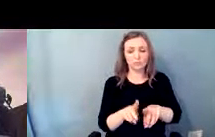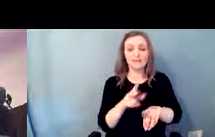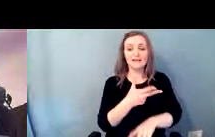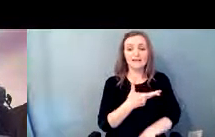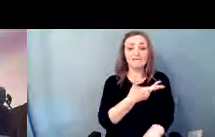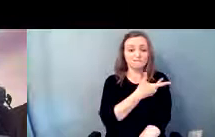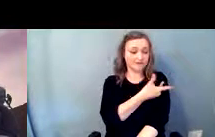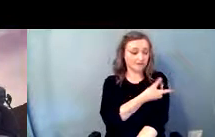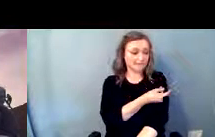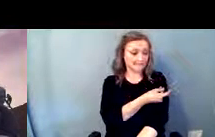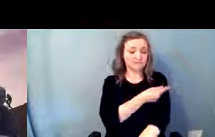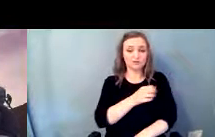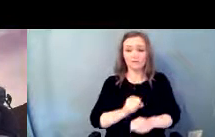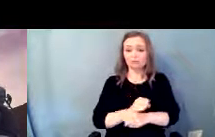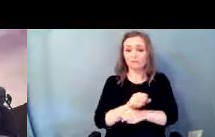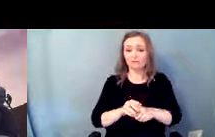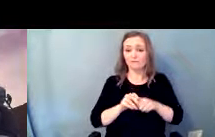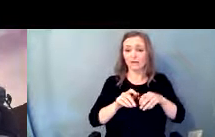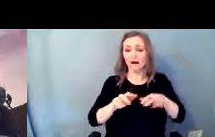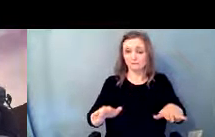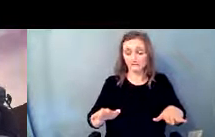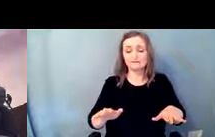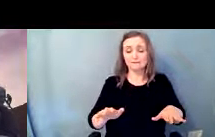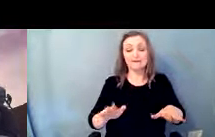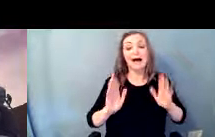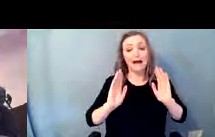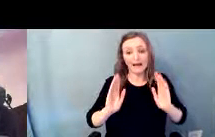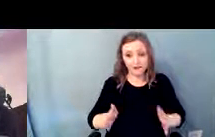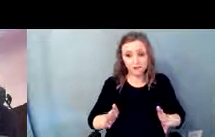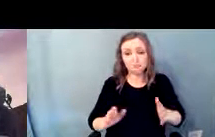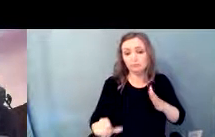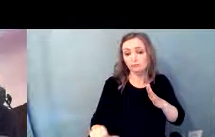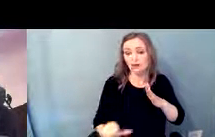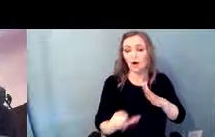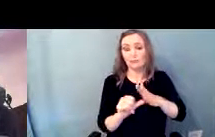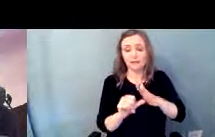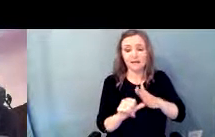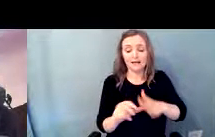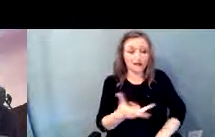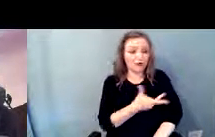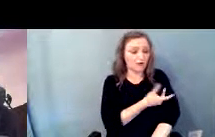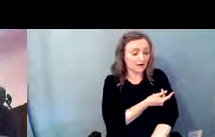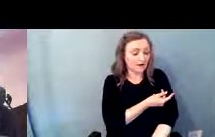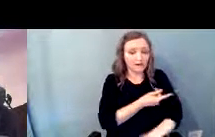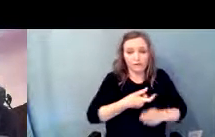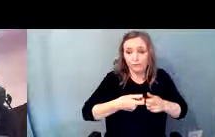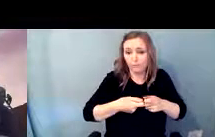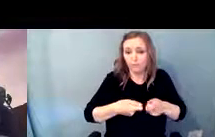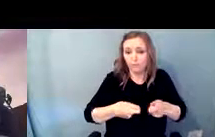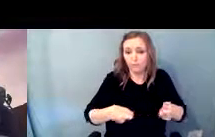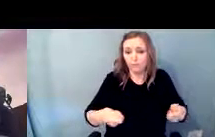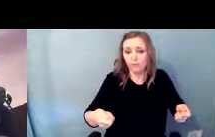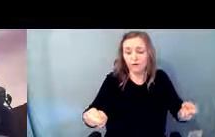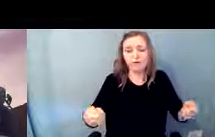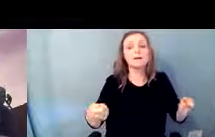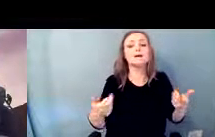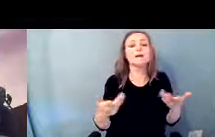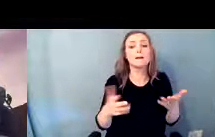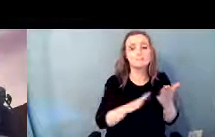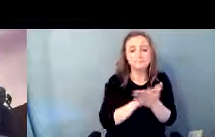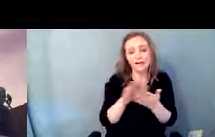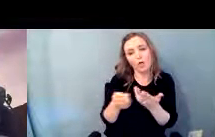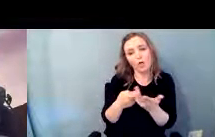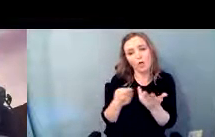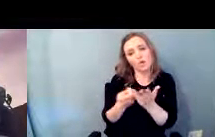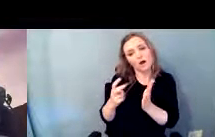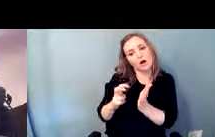And the papers and the politicians were full of the fact that non-urgent work needed to be stood down.